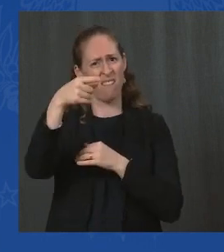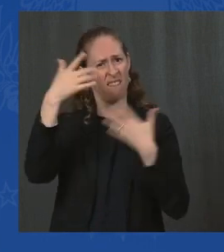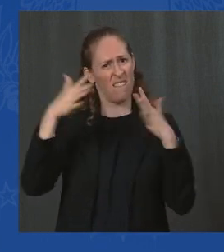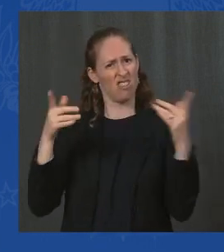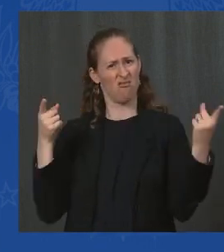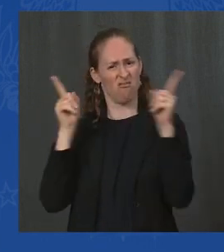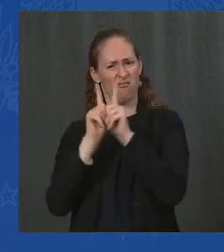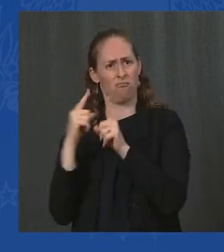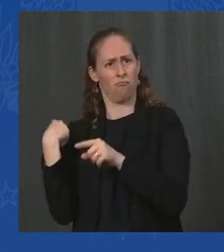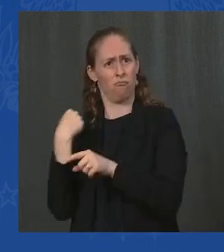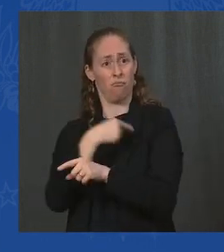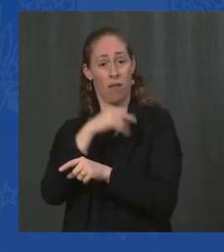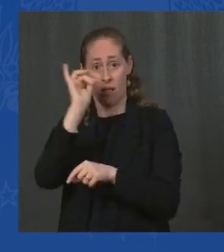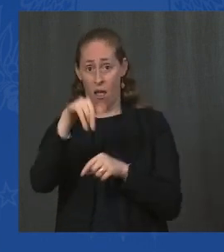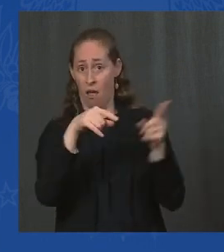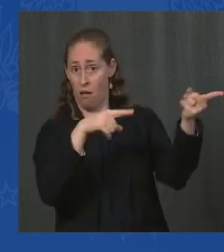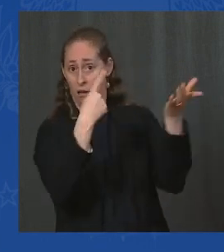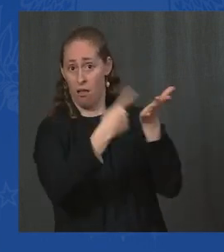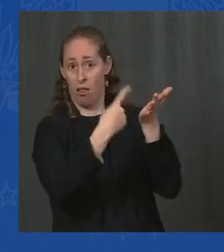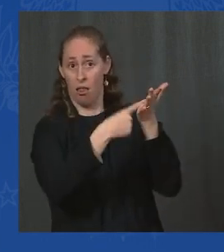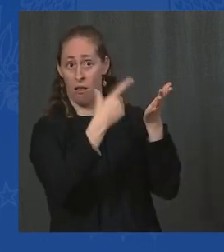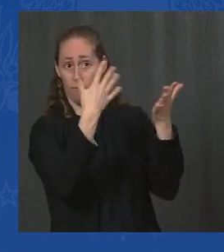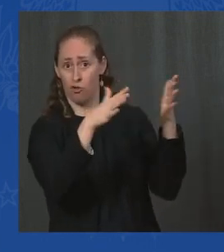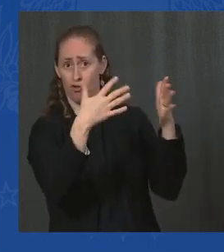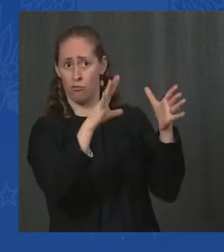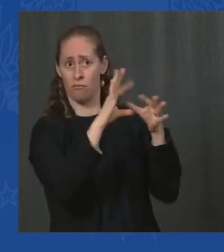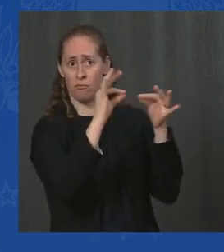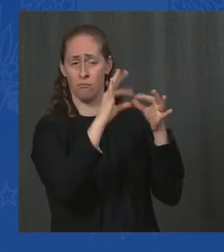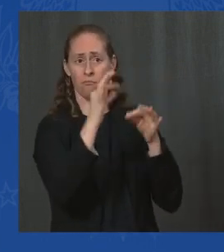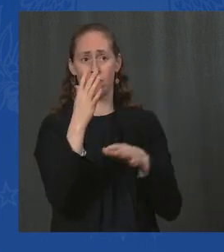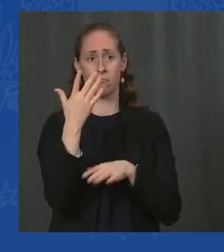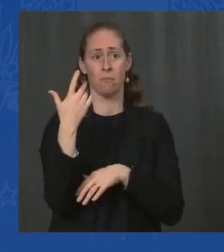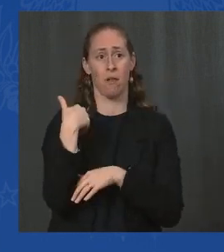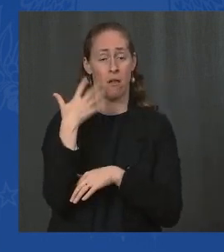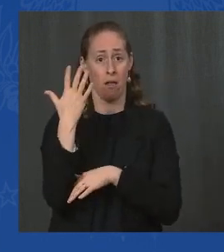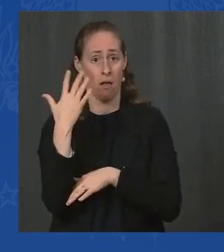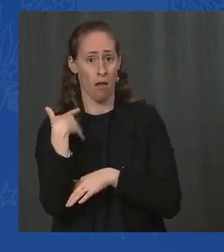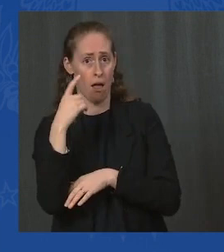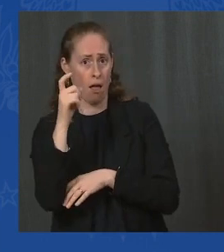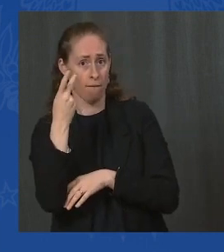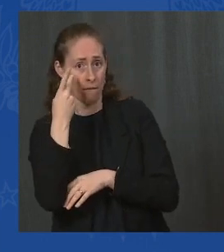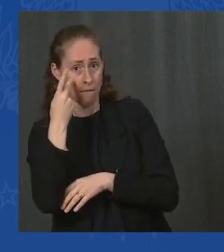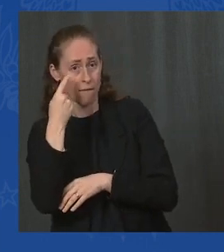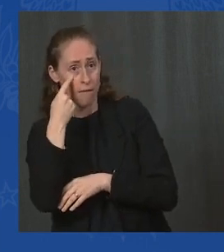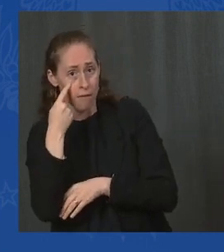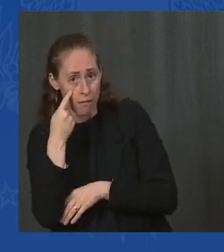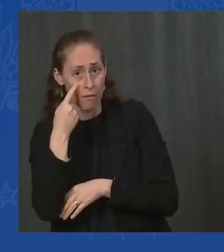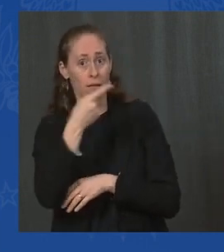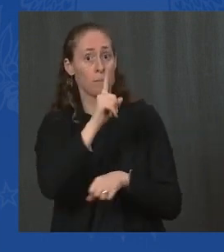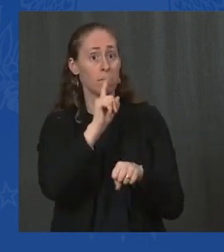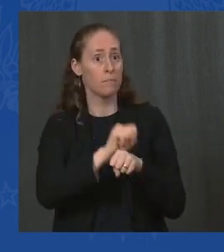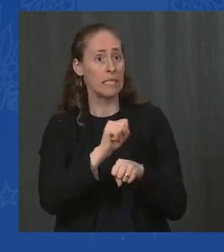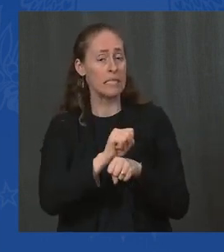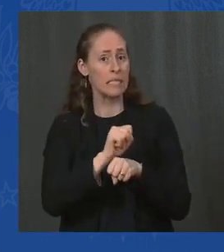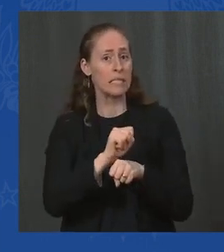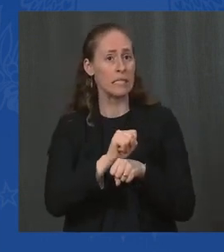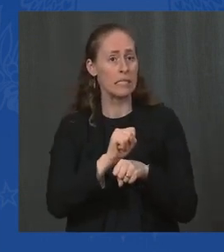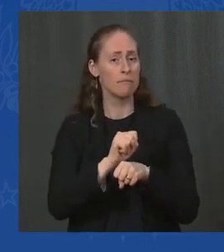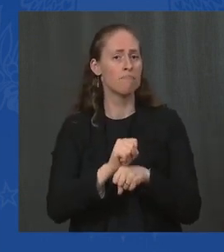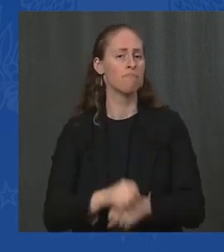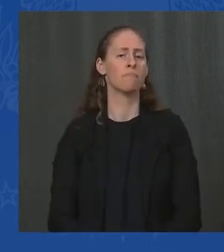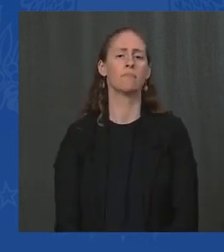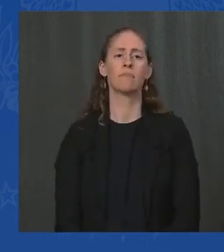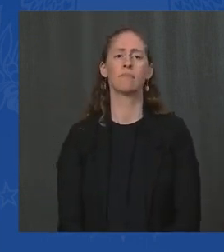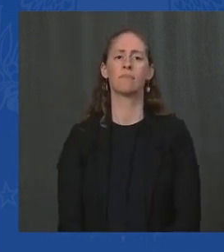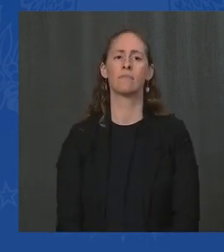We don't take them by their word alone, but by their actions. And we have leverage to make sure those commitments are met. Let